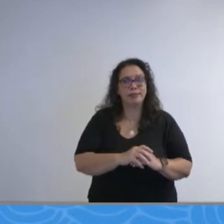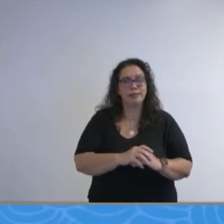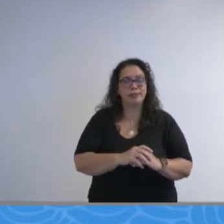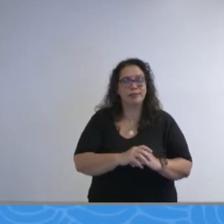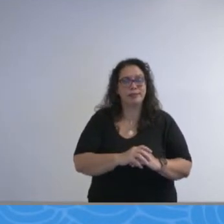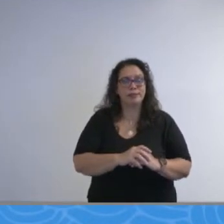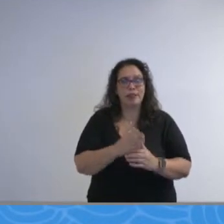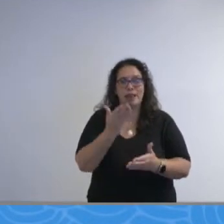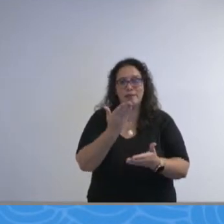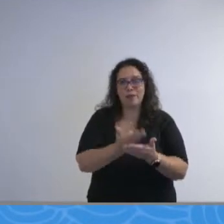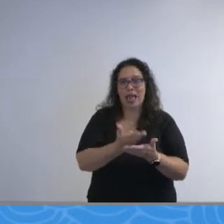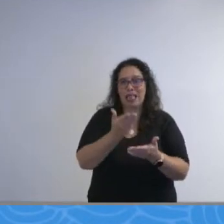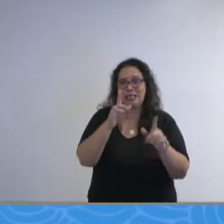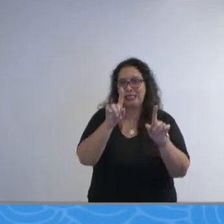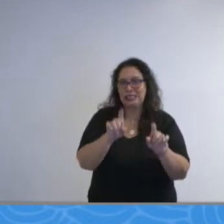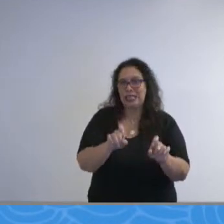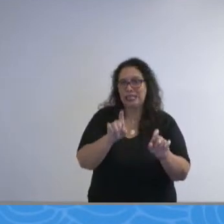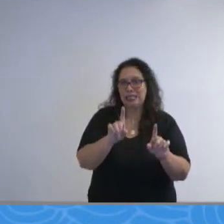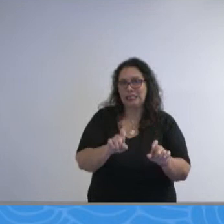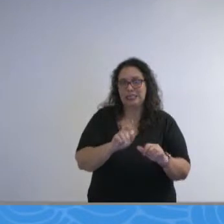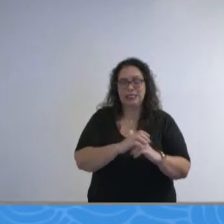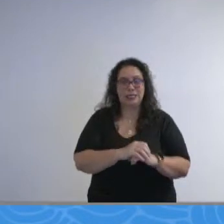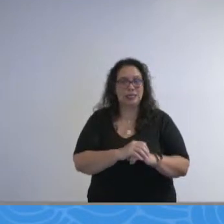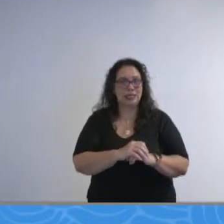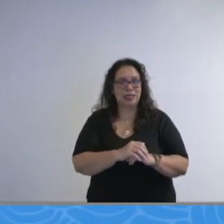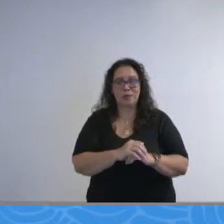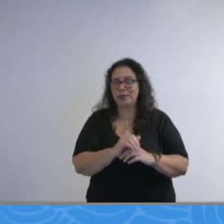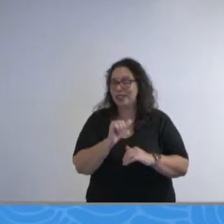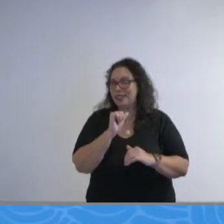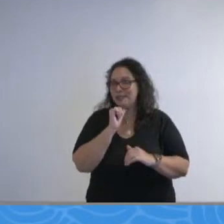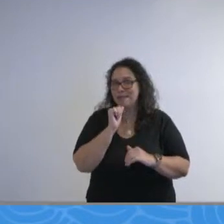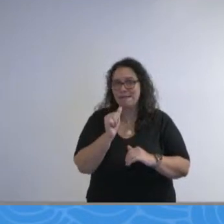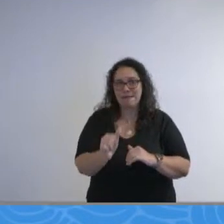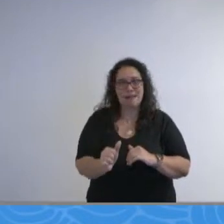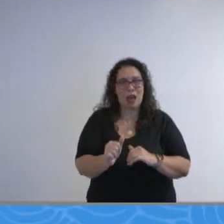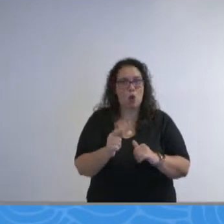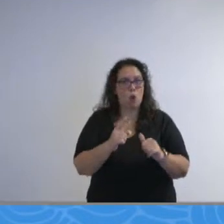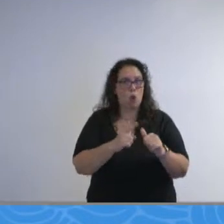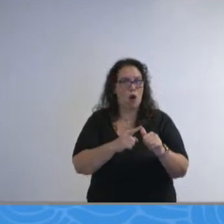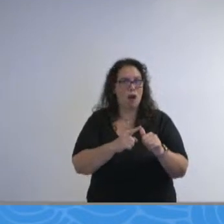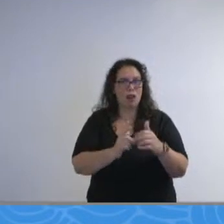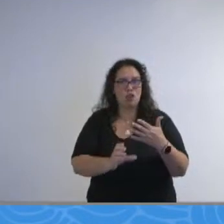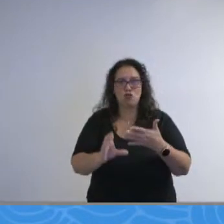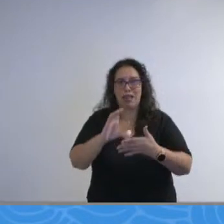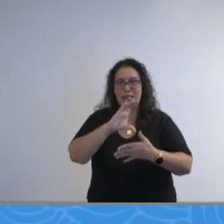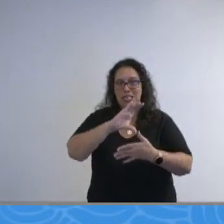valid tests, not just use one criteria,